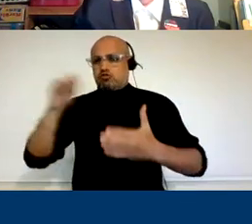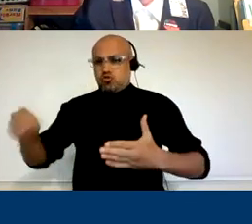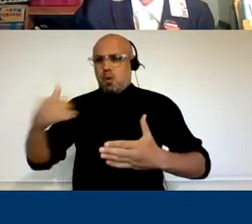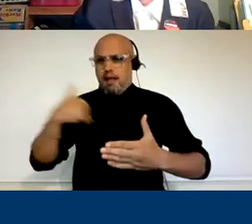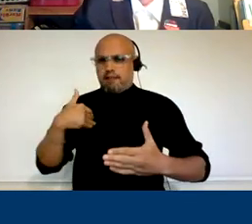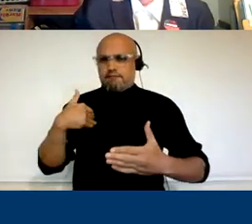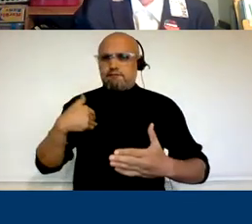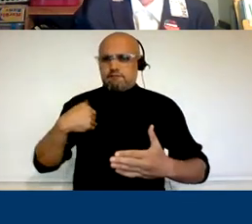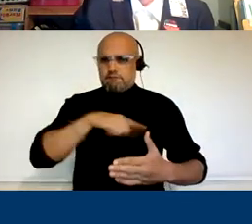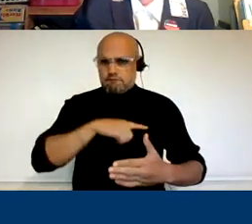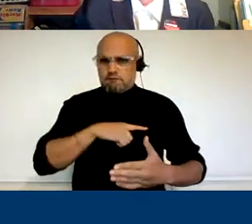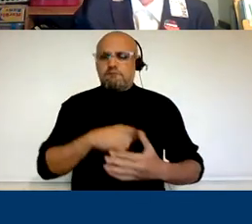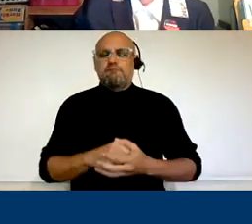have,